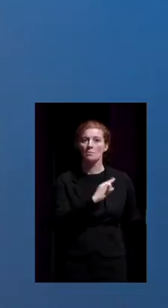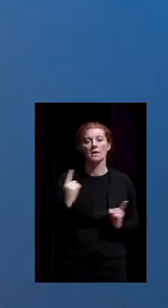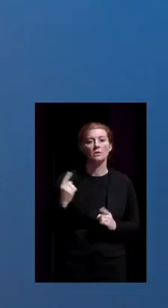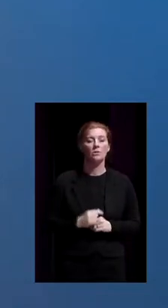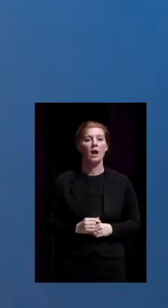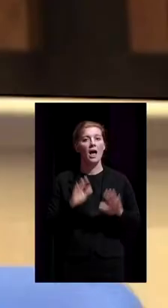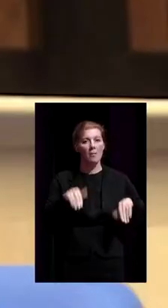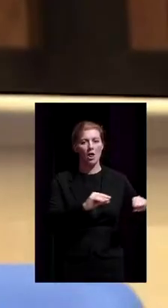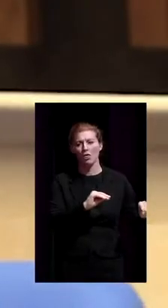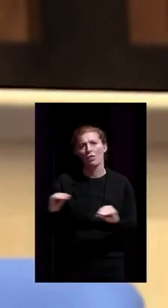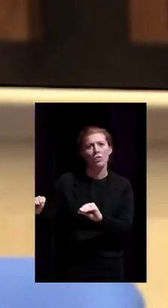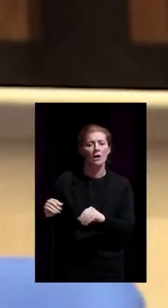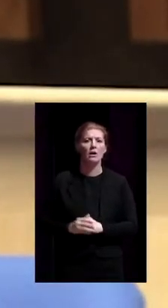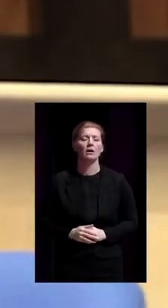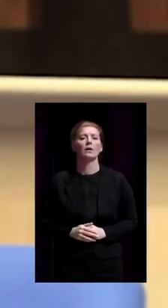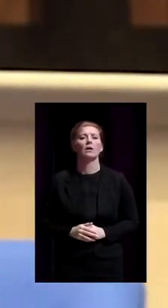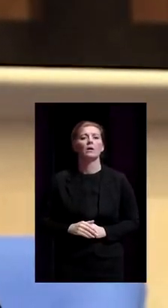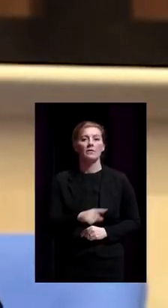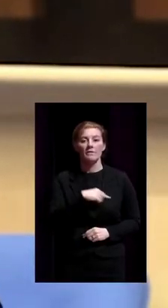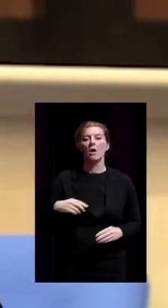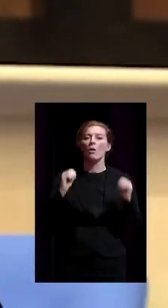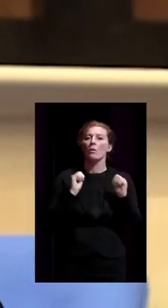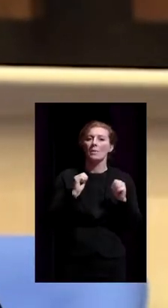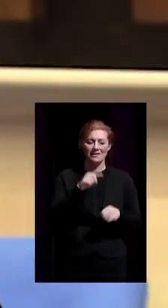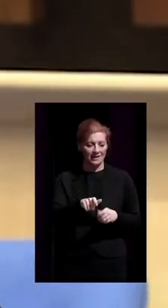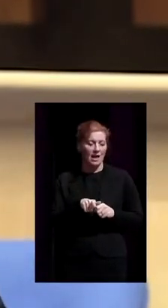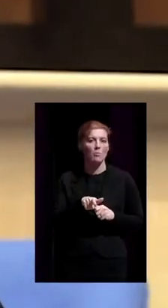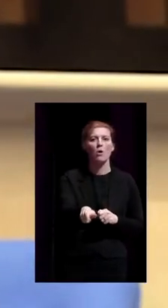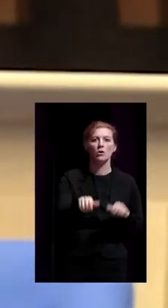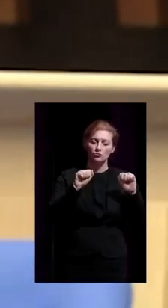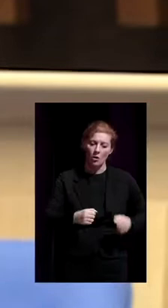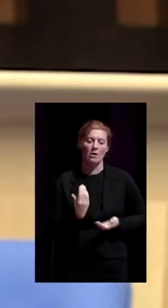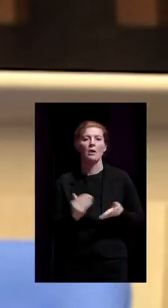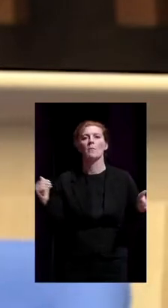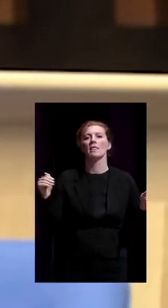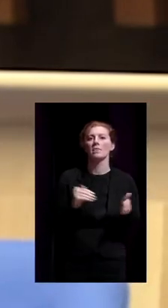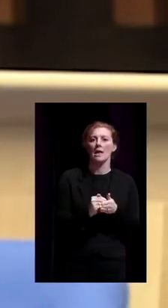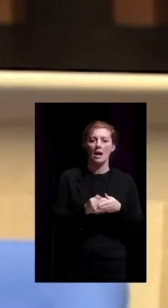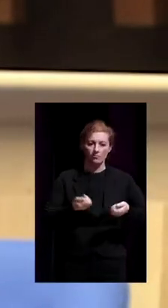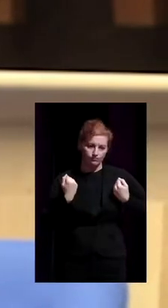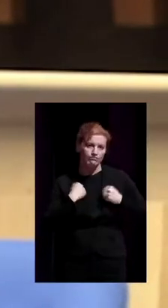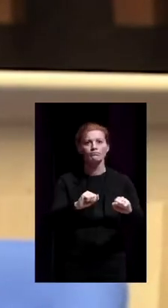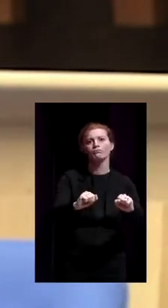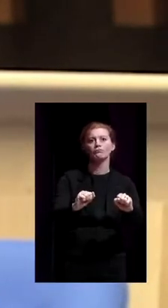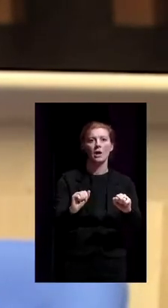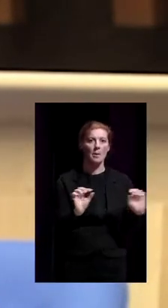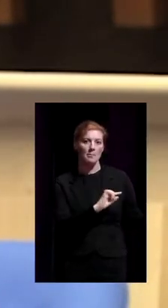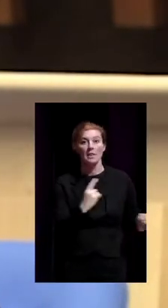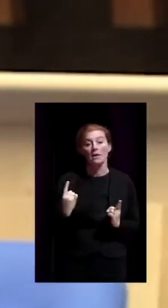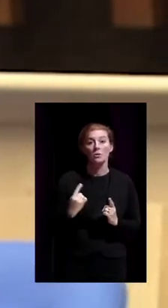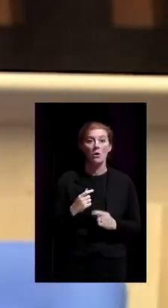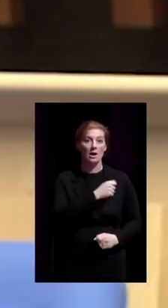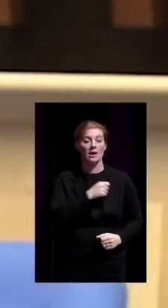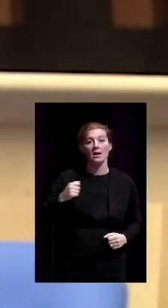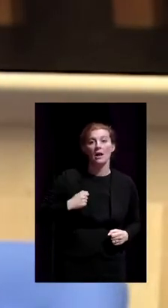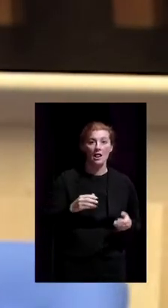has stalled. And it's our hope that this report will help to jolt people,